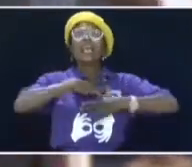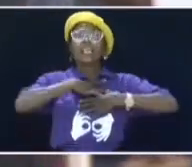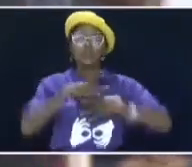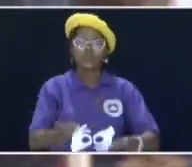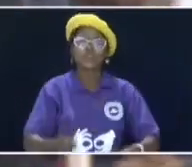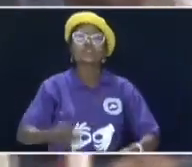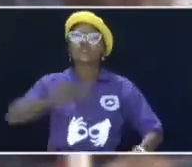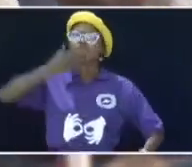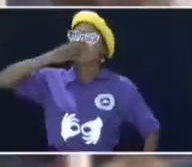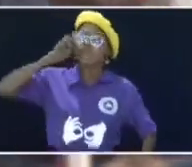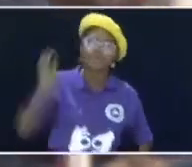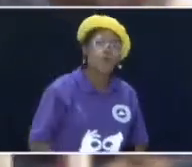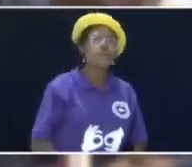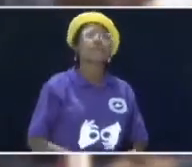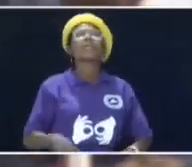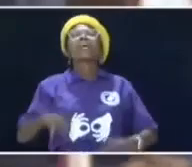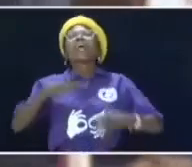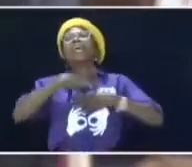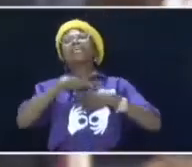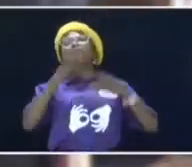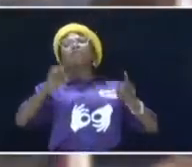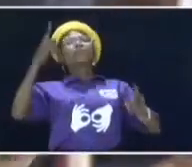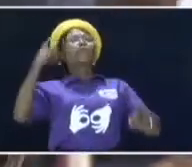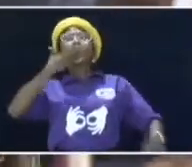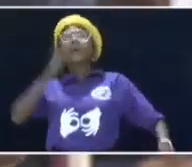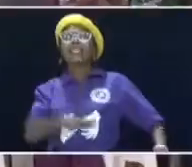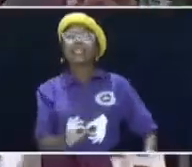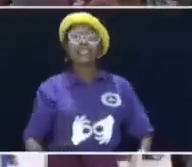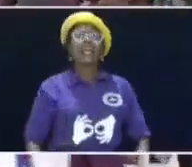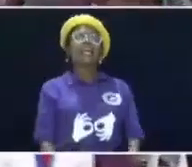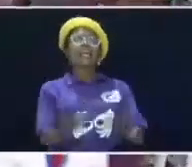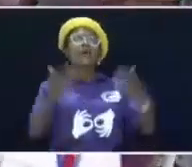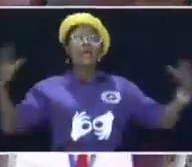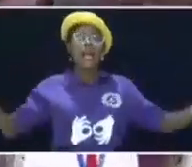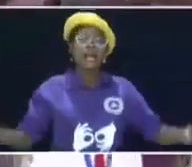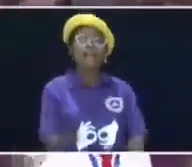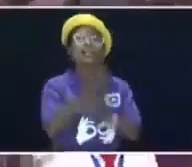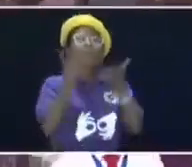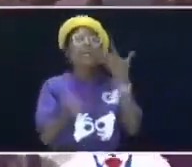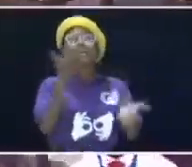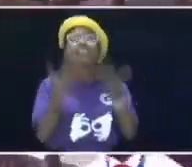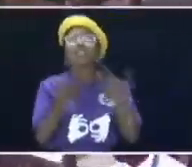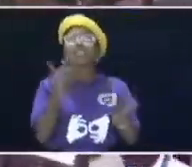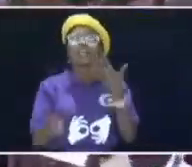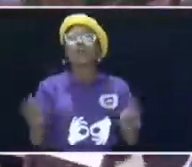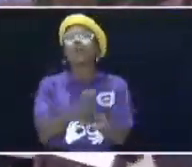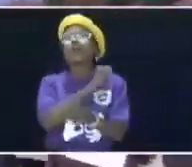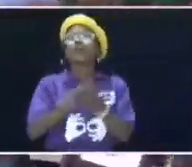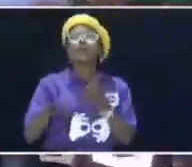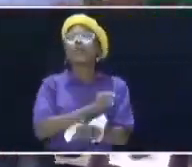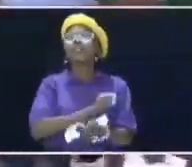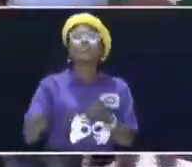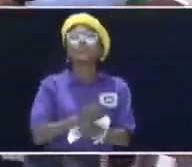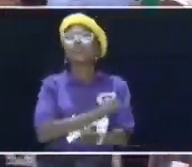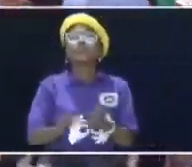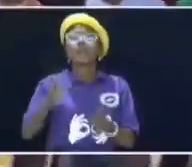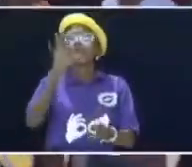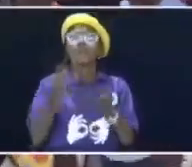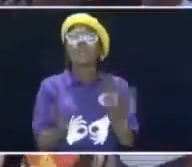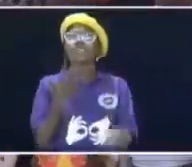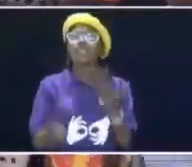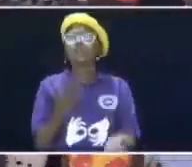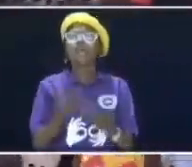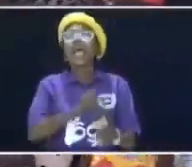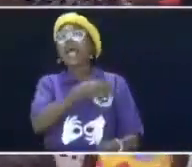fear, every spirit of disobedience, cast fire right now. Anything in me that will